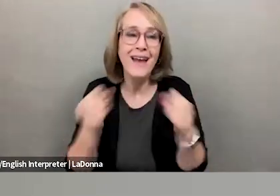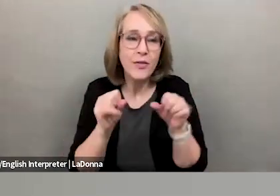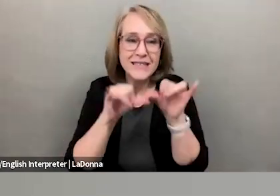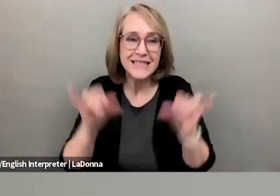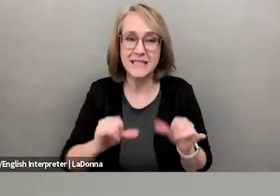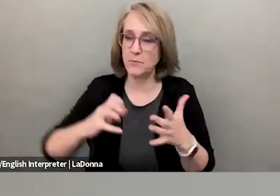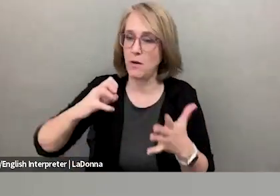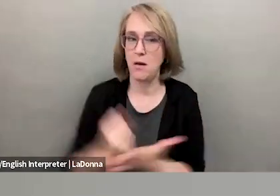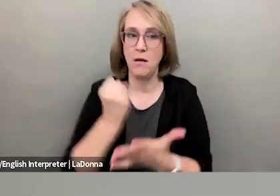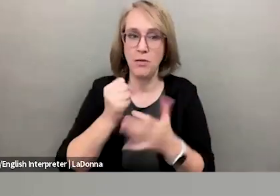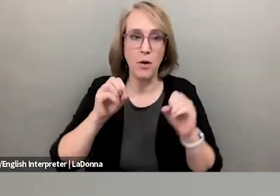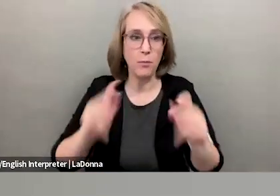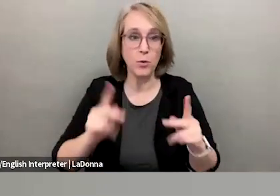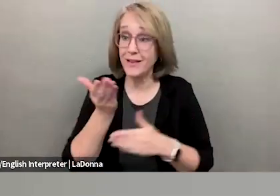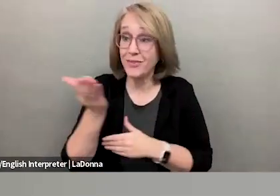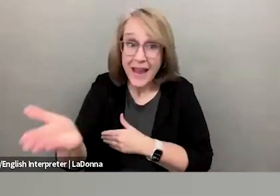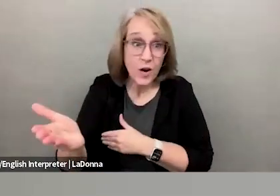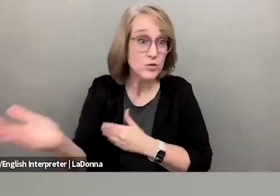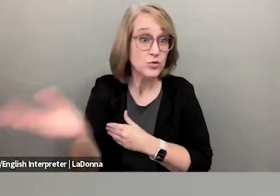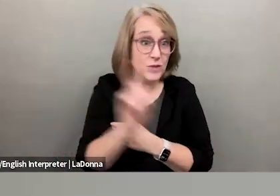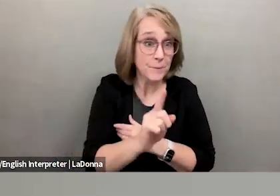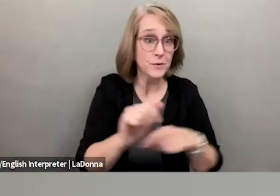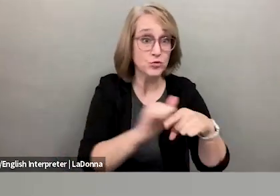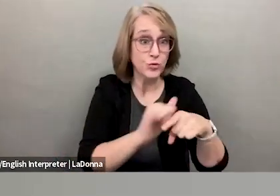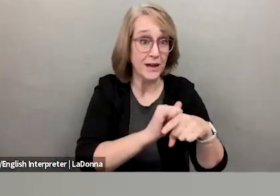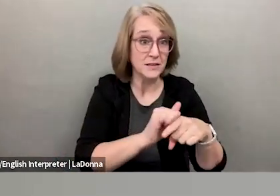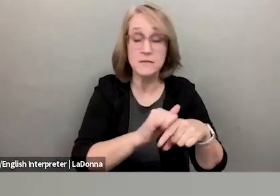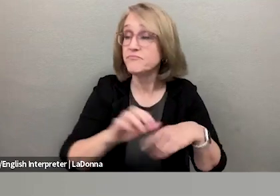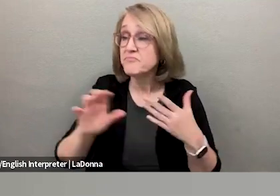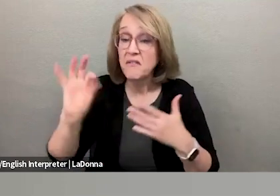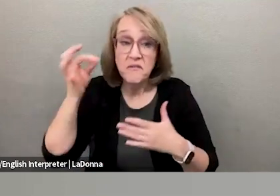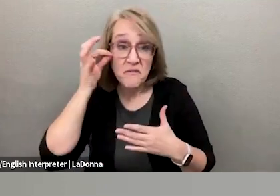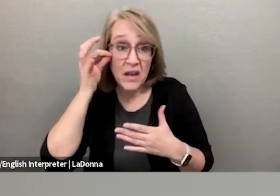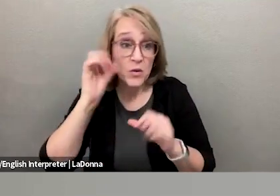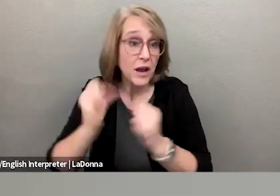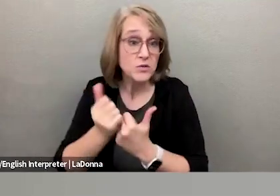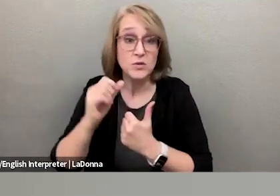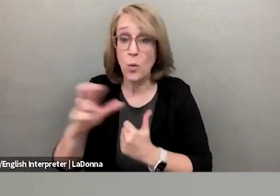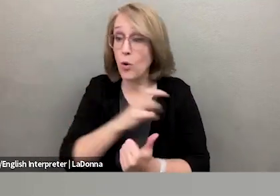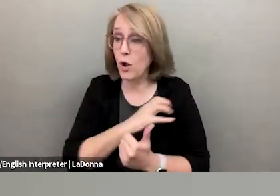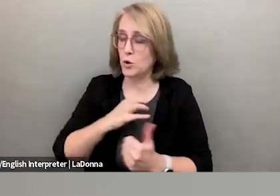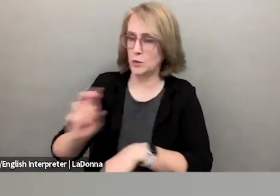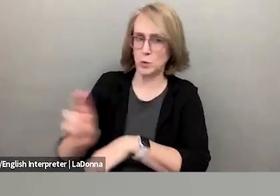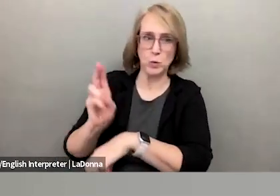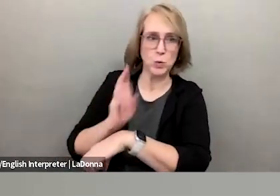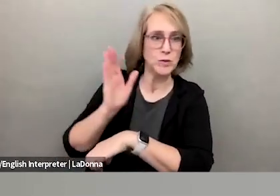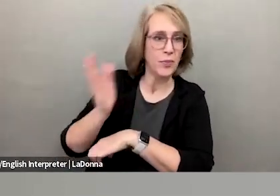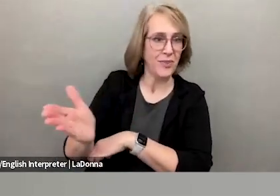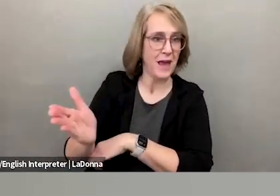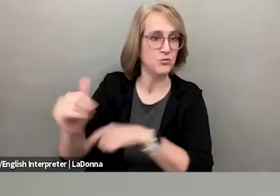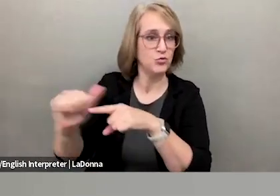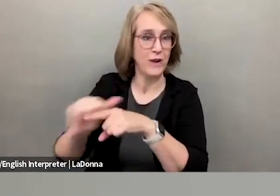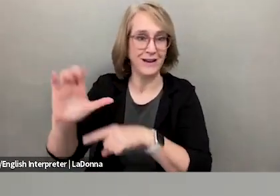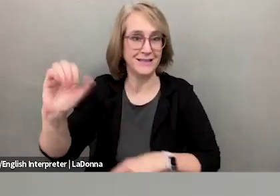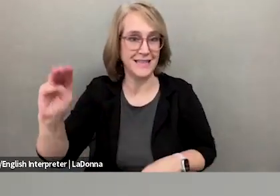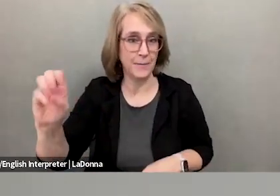of opportunities that are there from policymakers, whether it's federal agencies or Congress, to implement those to help family caregivers on the ground day to